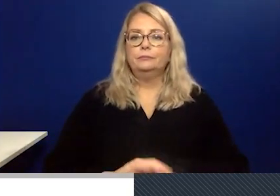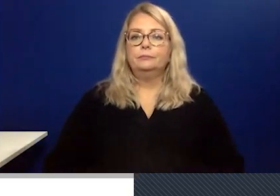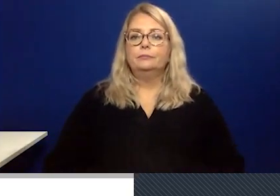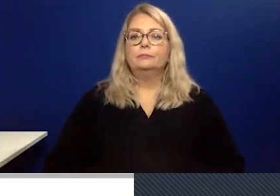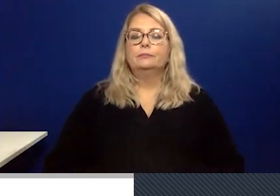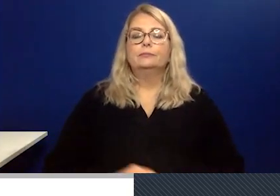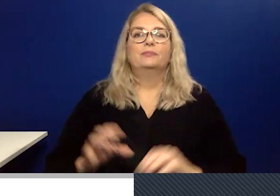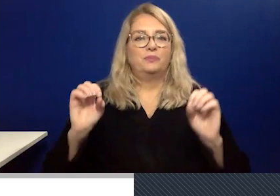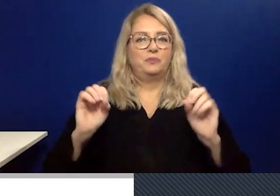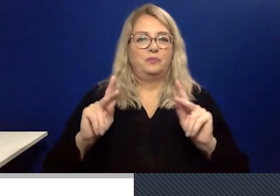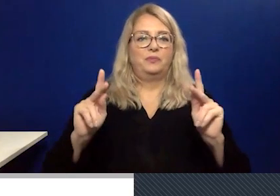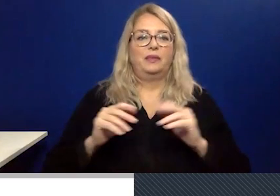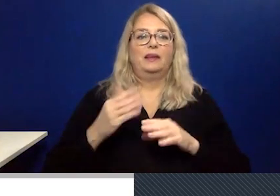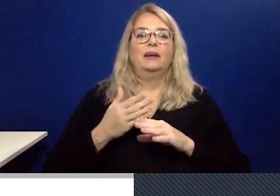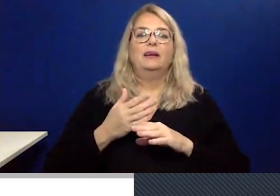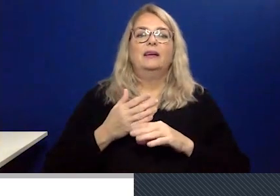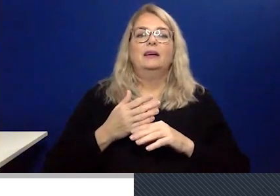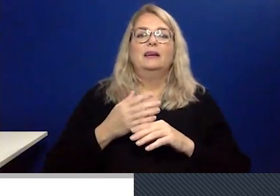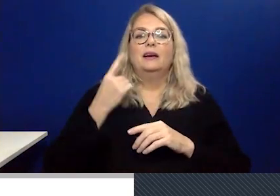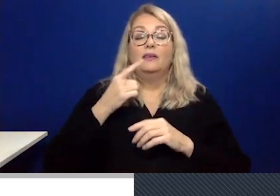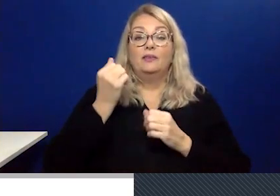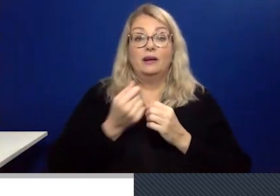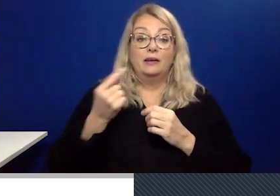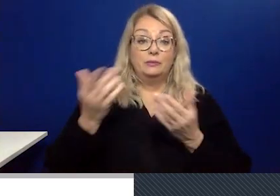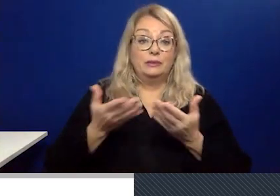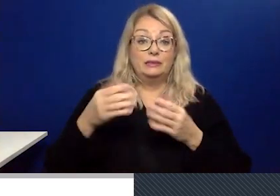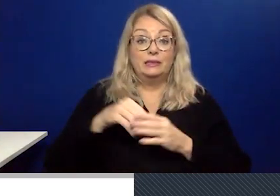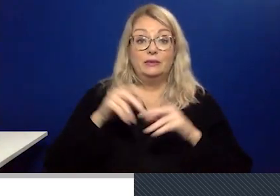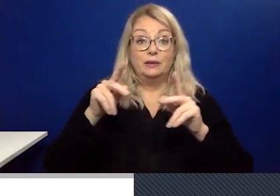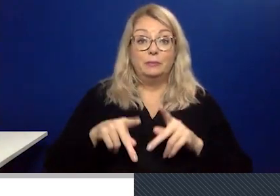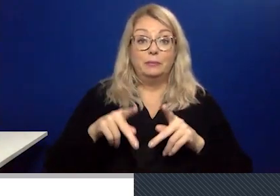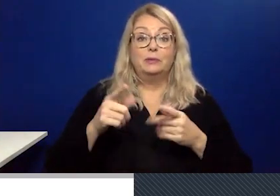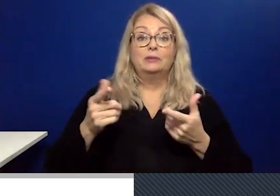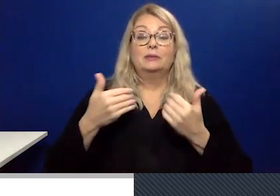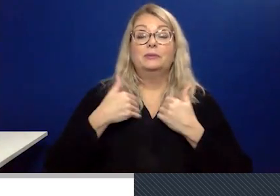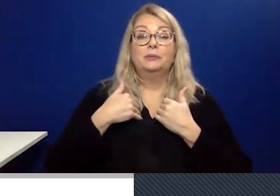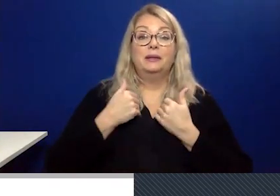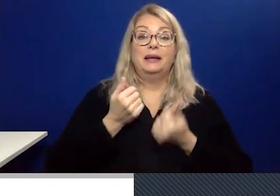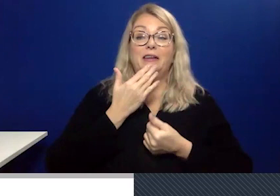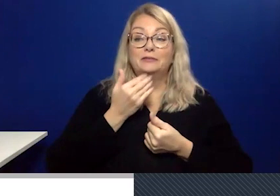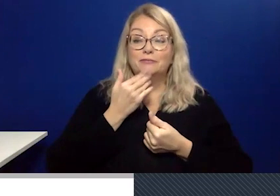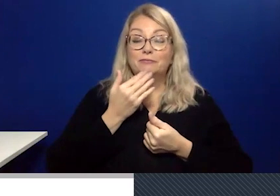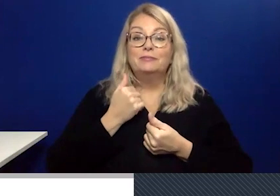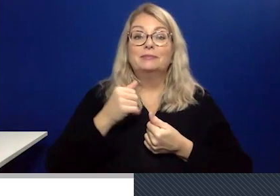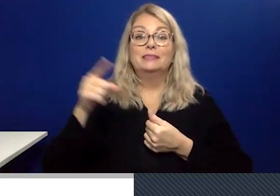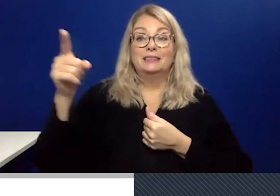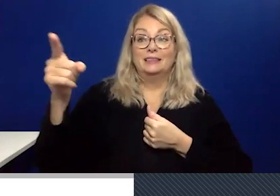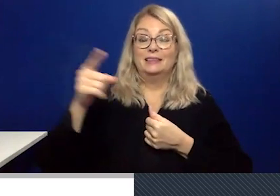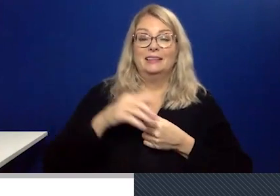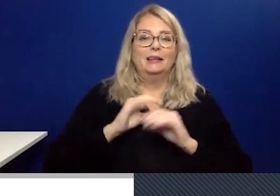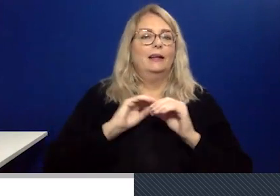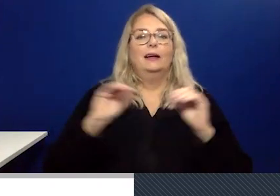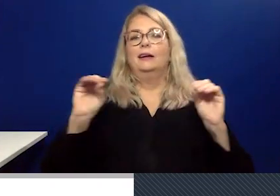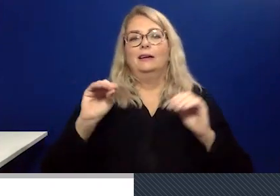All right. So before I forget, for everybody that's here in person, please make sure you get some desserts over there on the dessert wall. Oh, I'm just kidding, everybody. There's no desserts